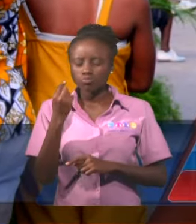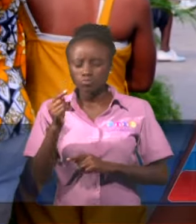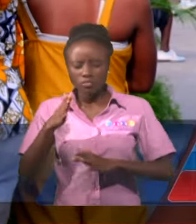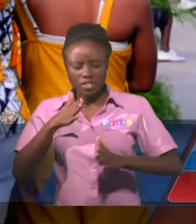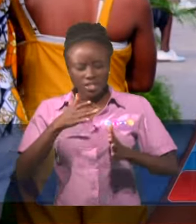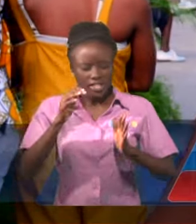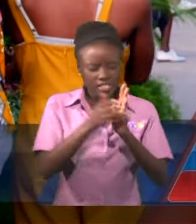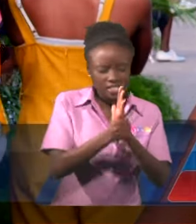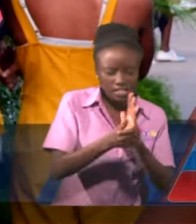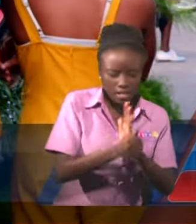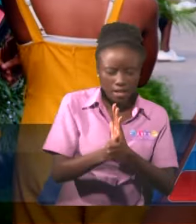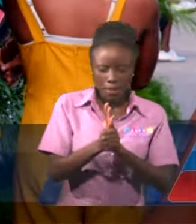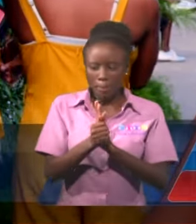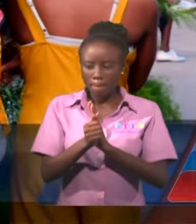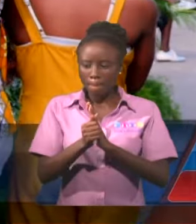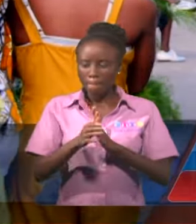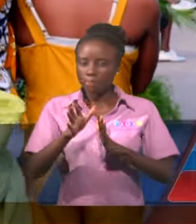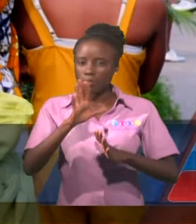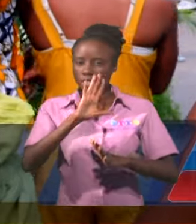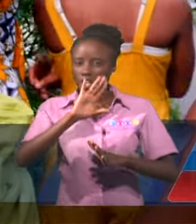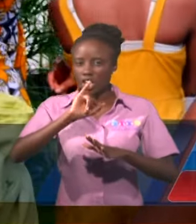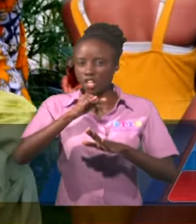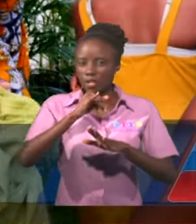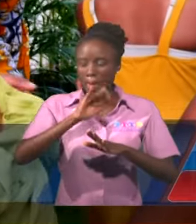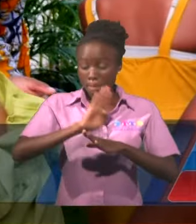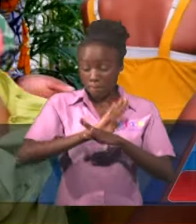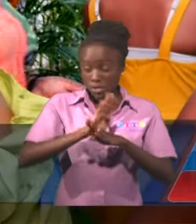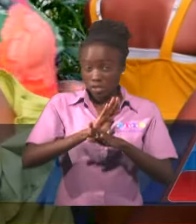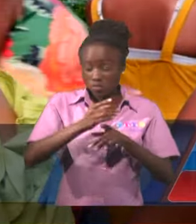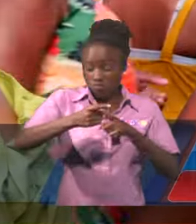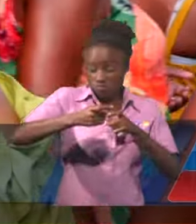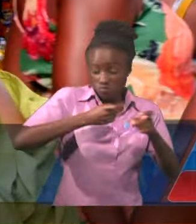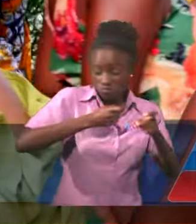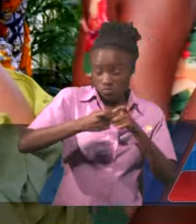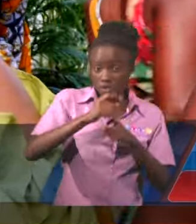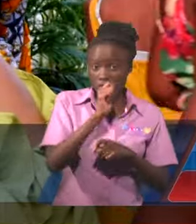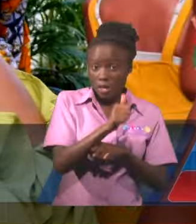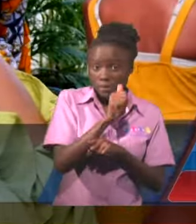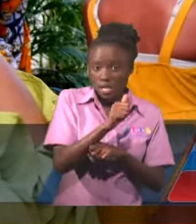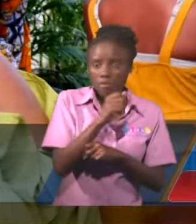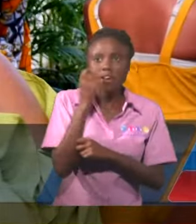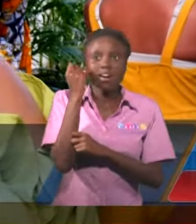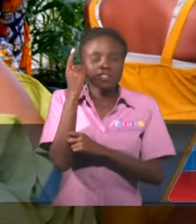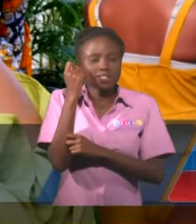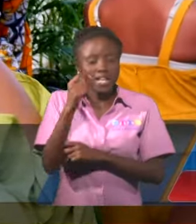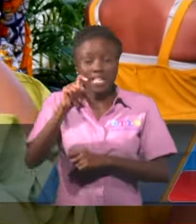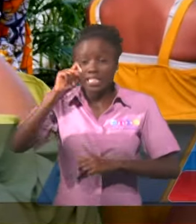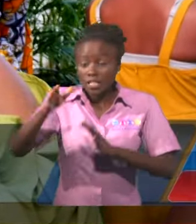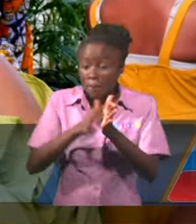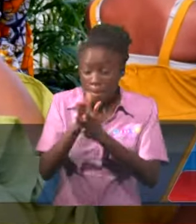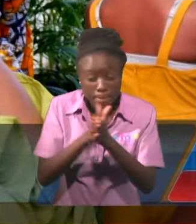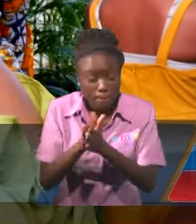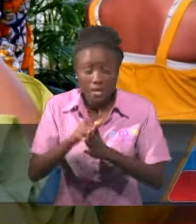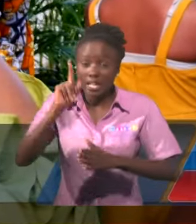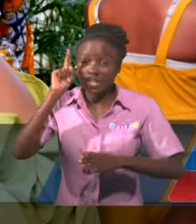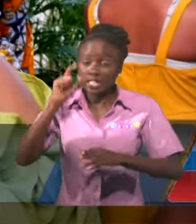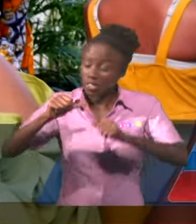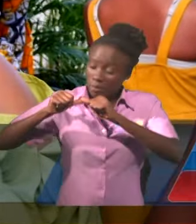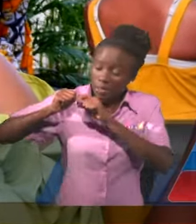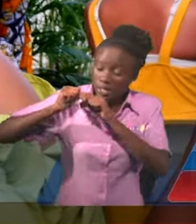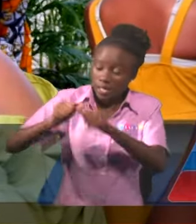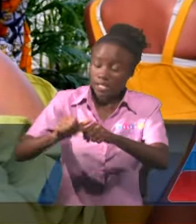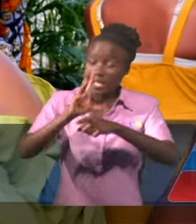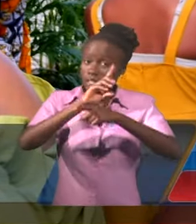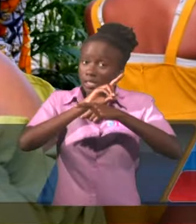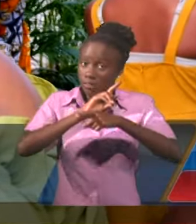passions into their own hands, it really does require a different level of motivation and consistency.